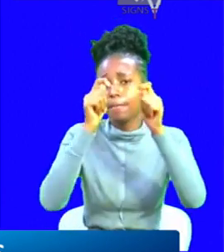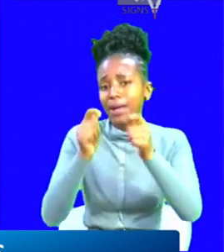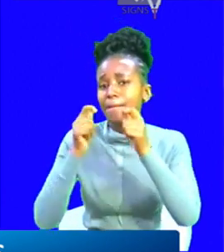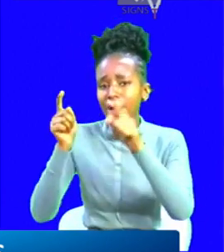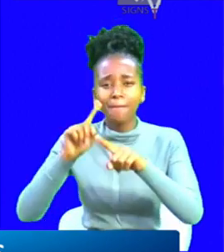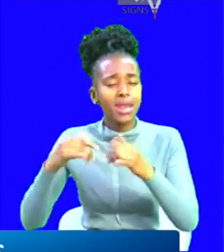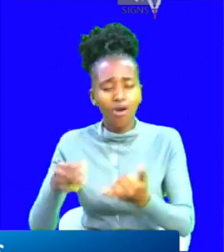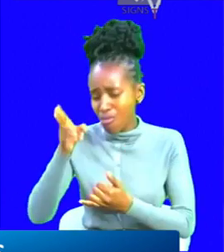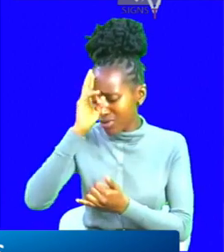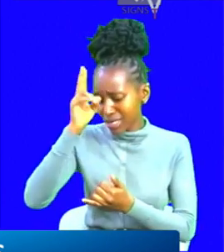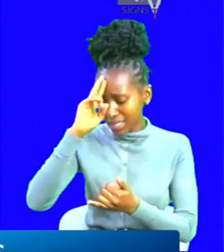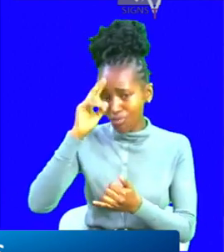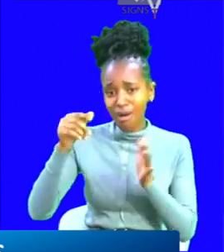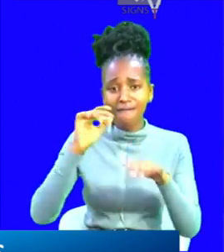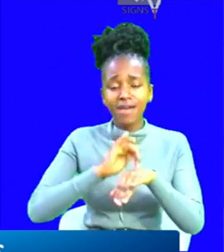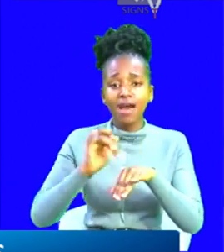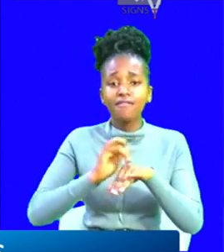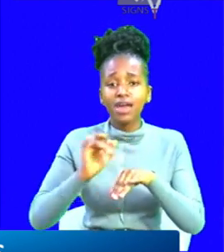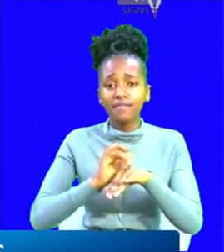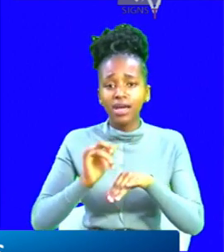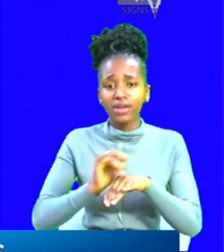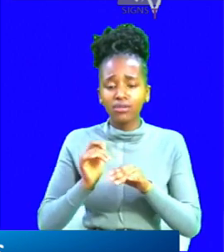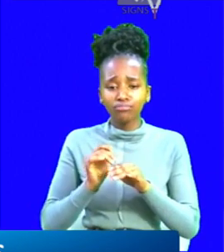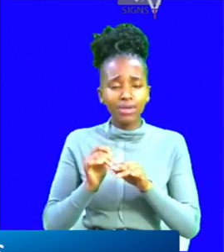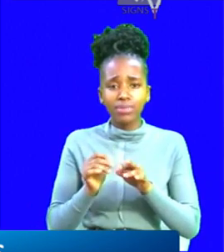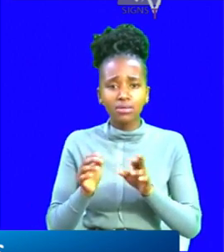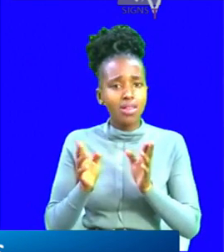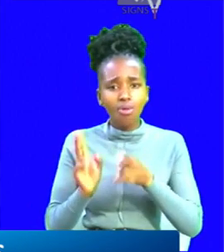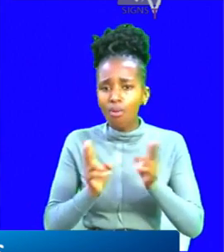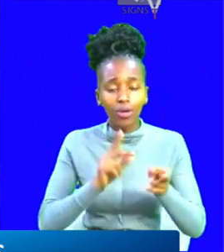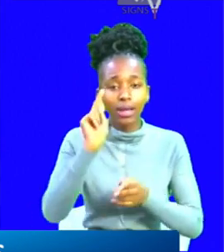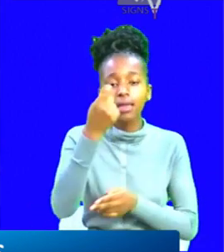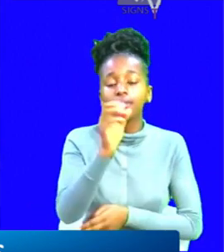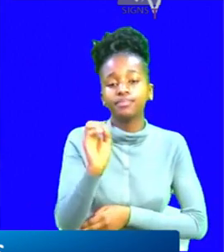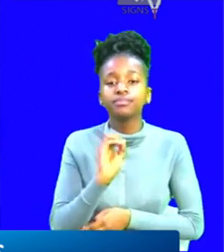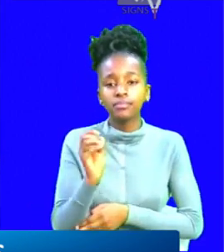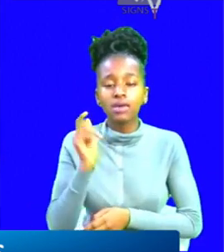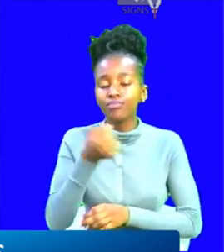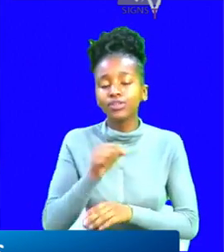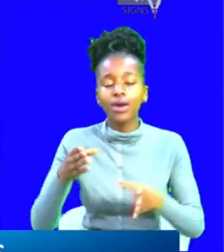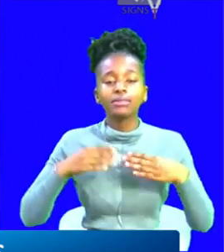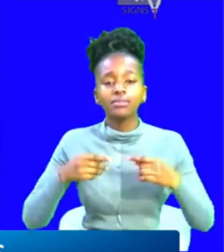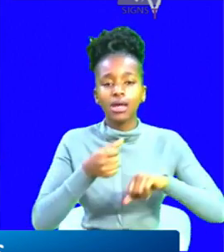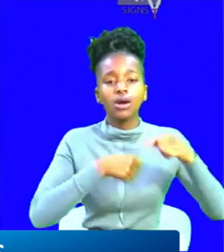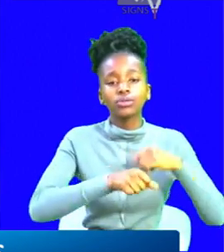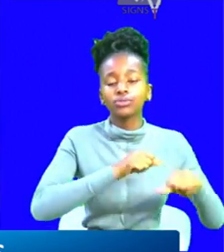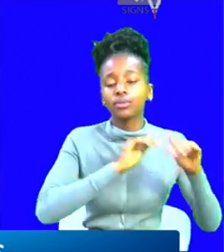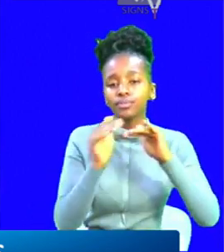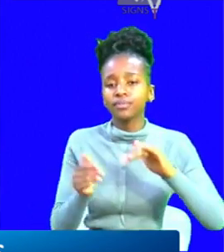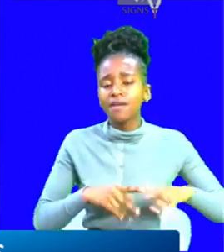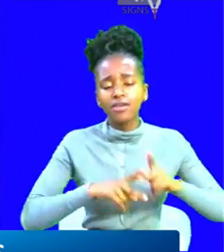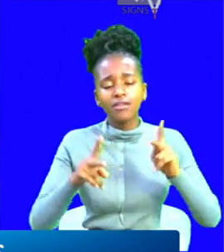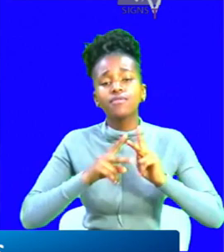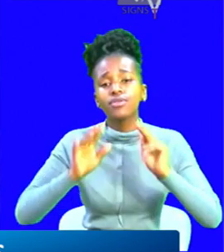acts are unacceptable, must not be tolerated under any circumstance. It is crucial not to lose hope